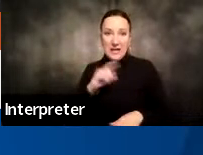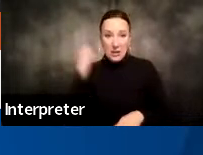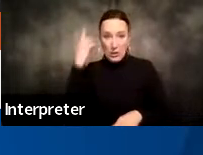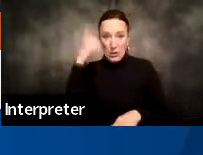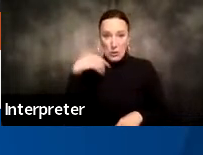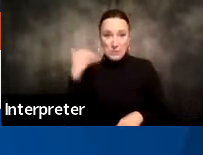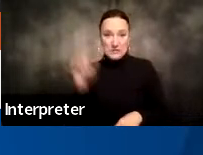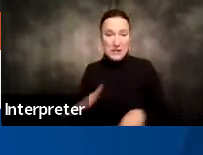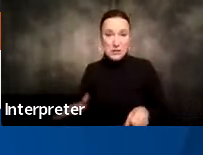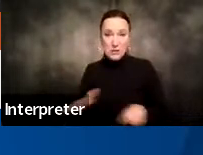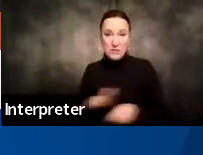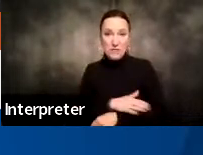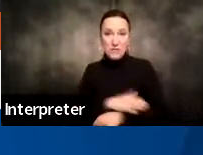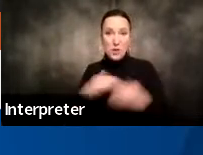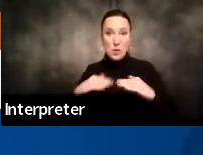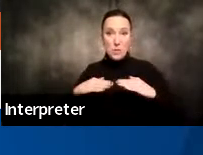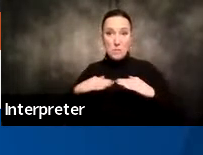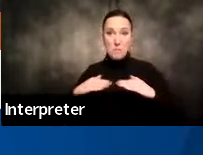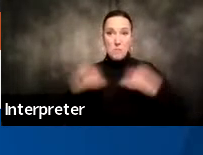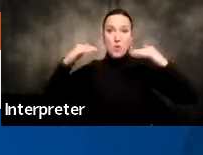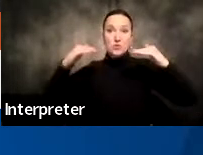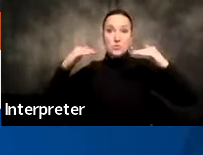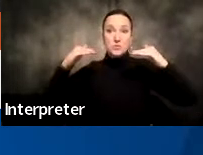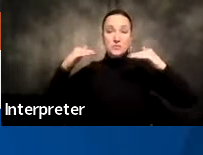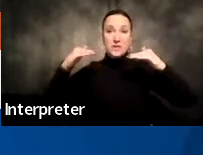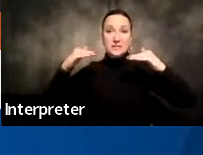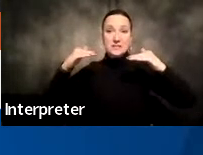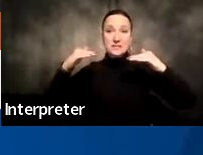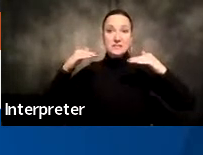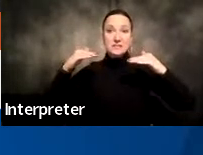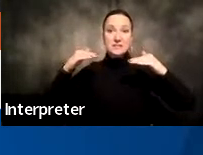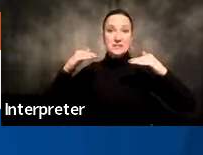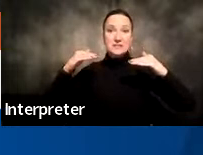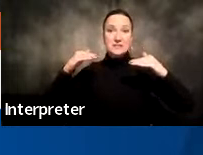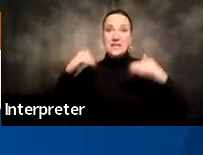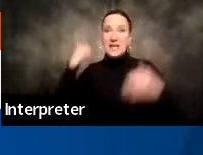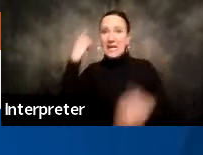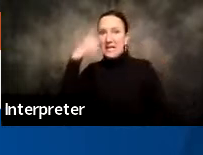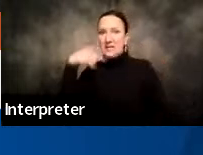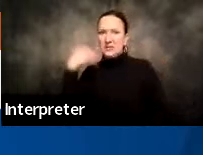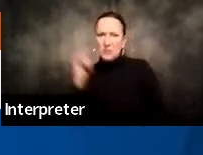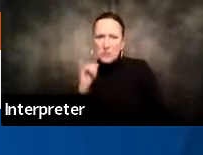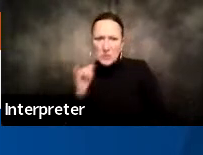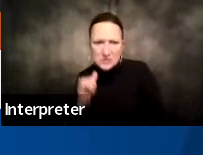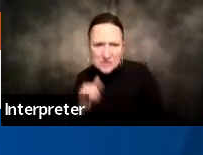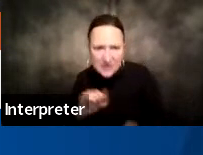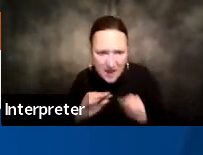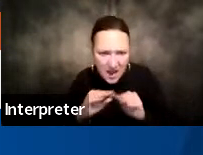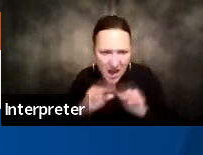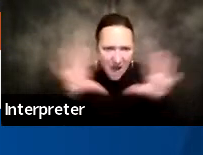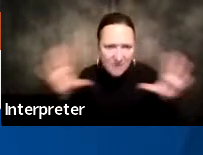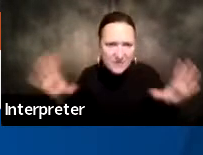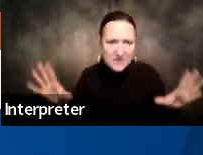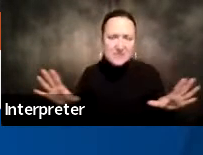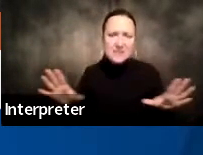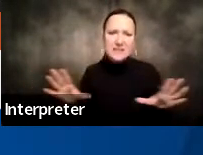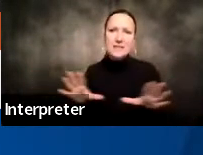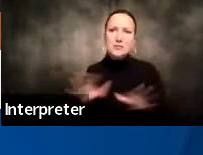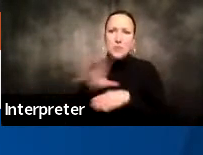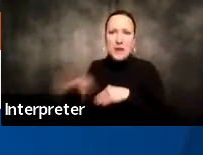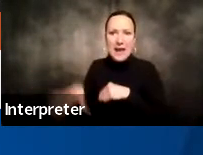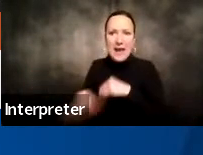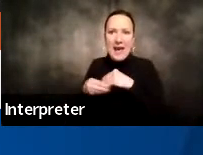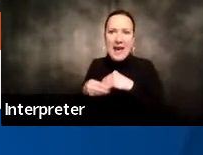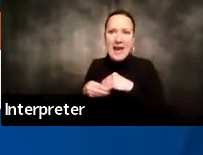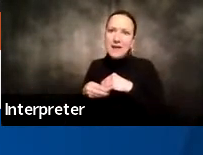was raised up. And I think Commissioner McCollum, I agree with his perspective that it seems like that was done intentionally to accommodate a dwelling unit in the basement. So it's